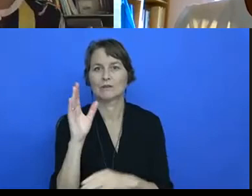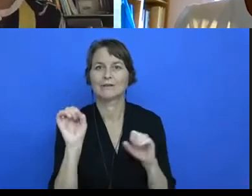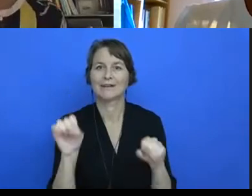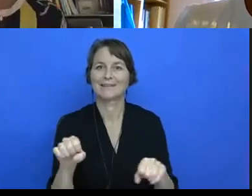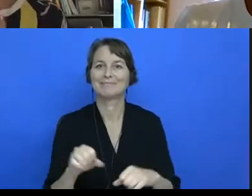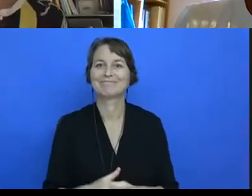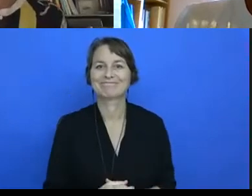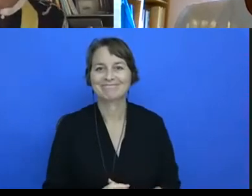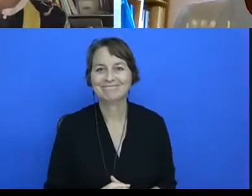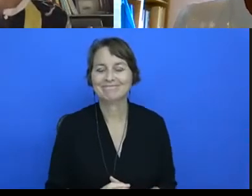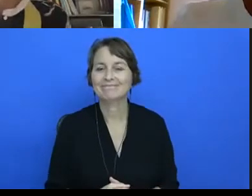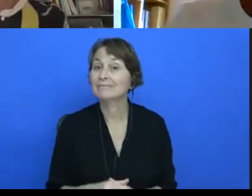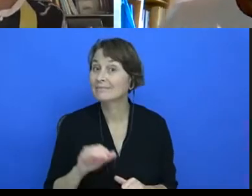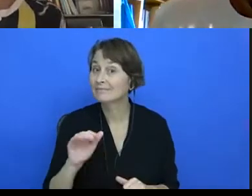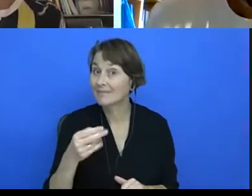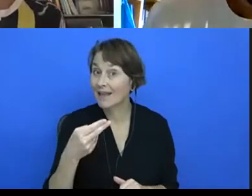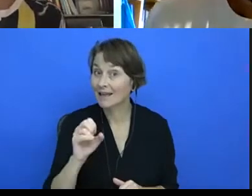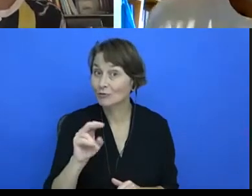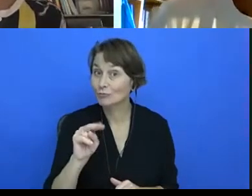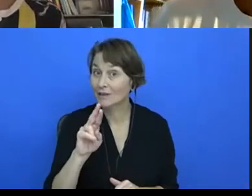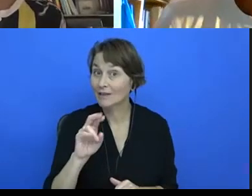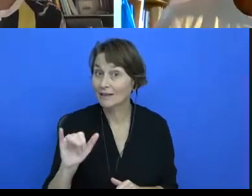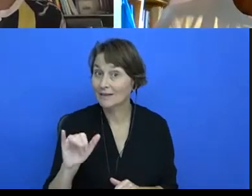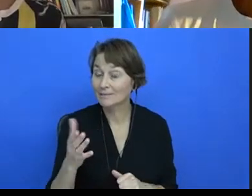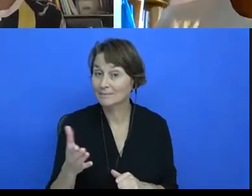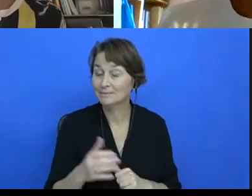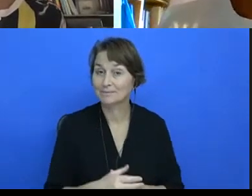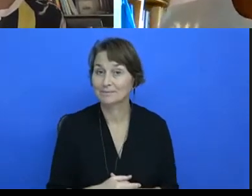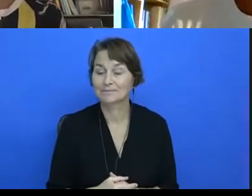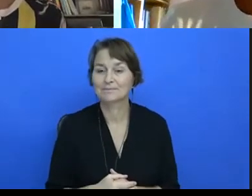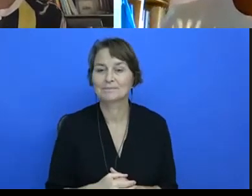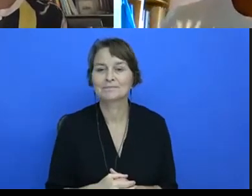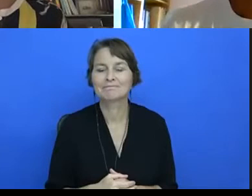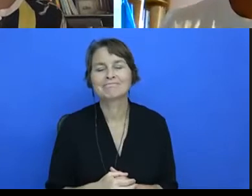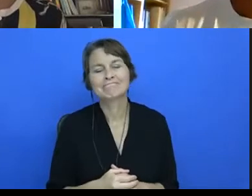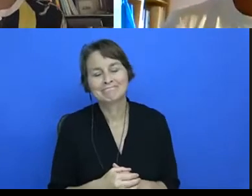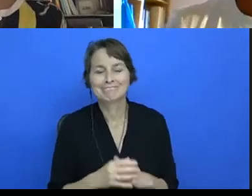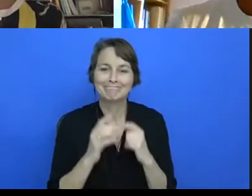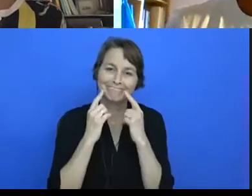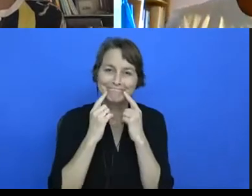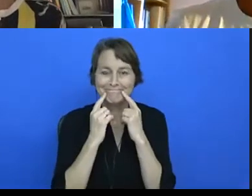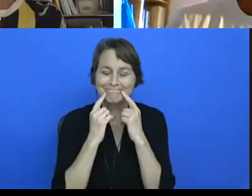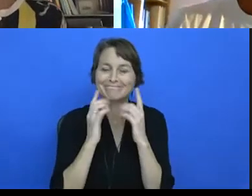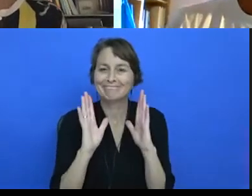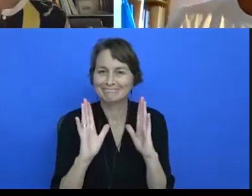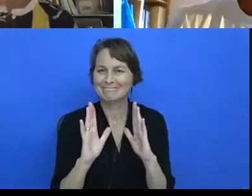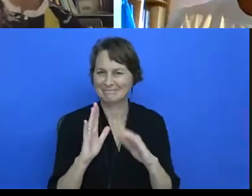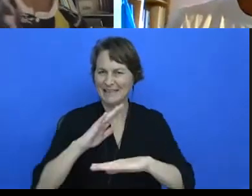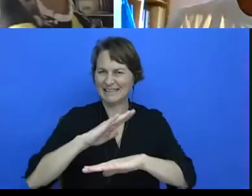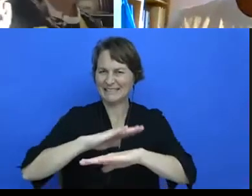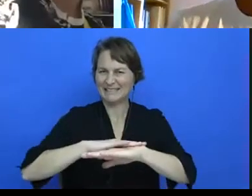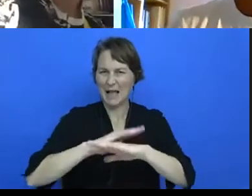Henry, you had a comment to this? Yeah, it's funny that, I mean, time zones was probably one of the things that we just